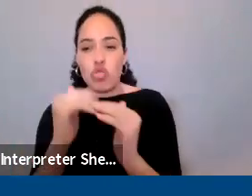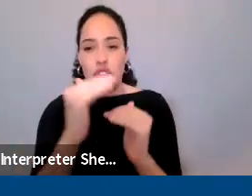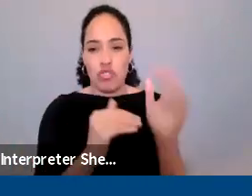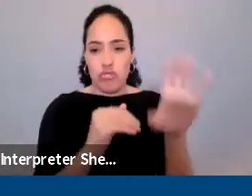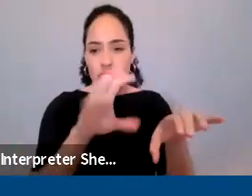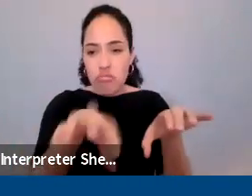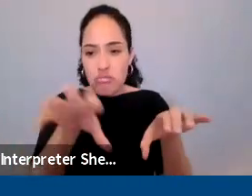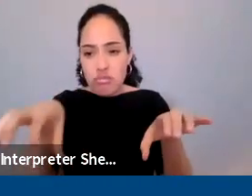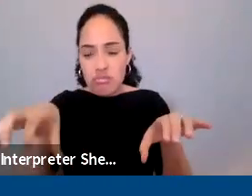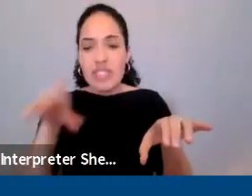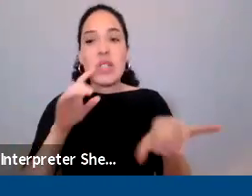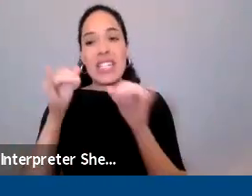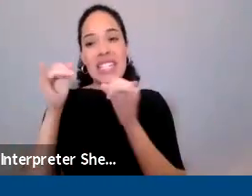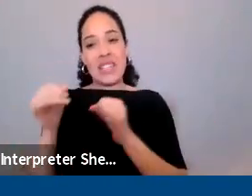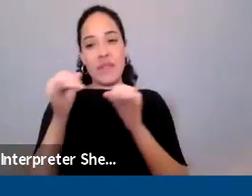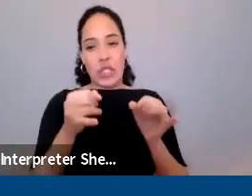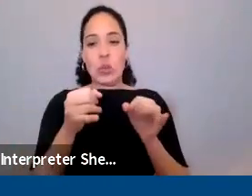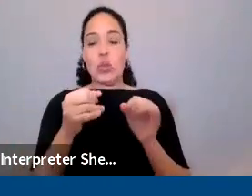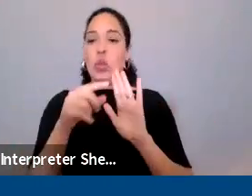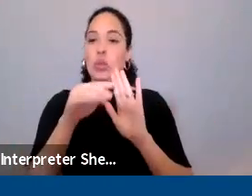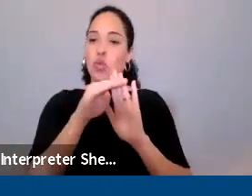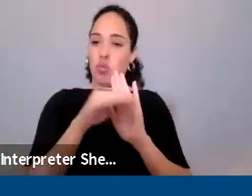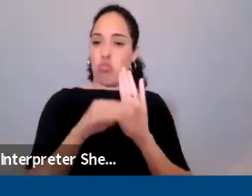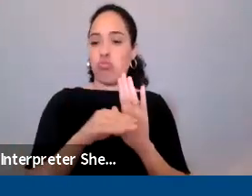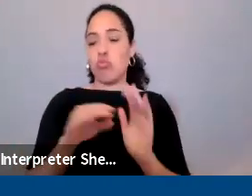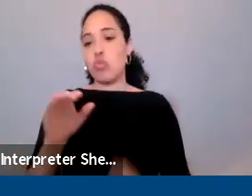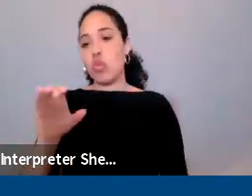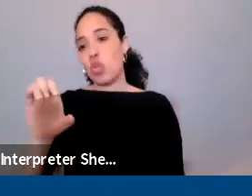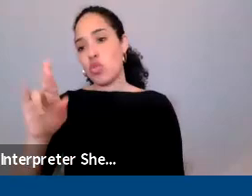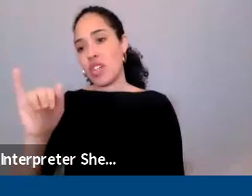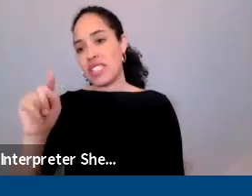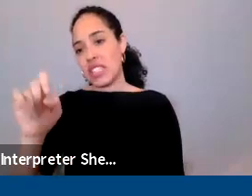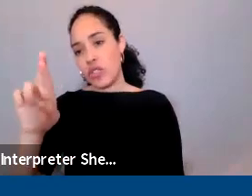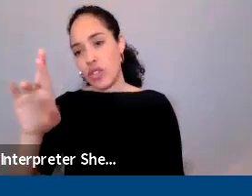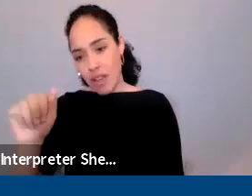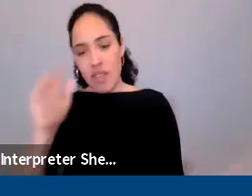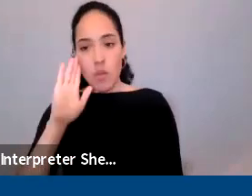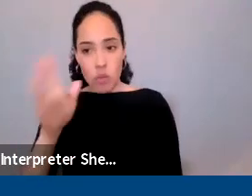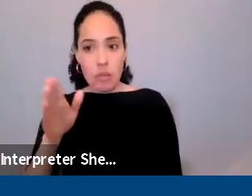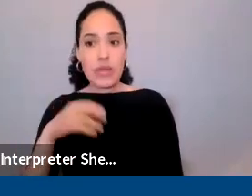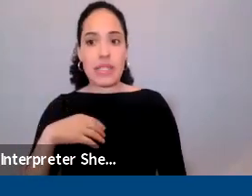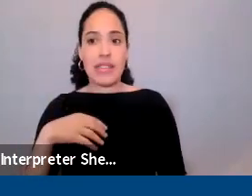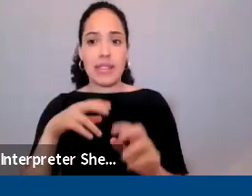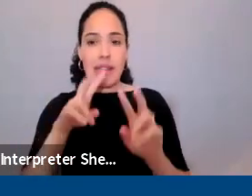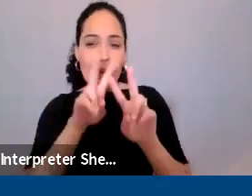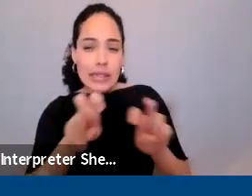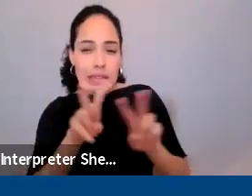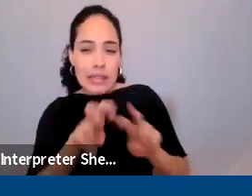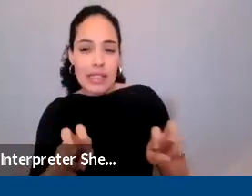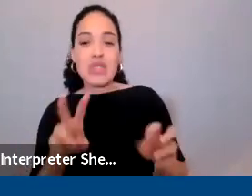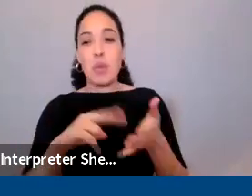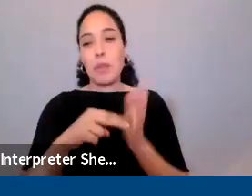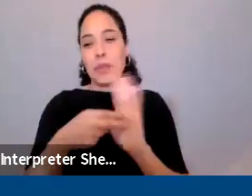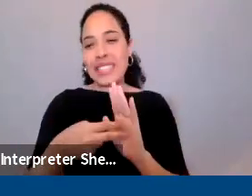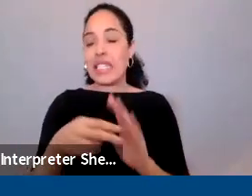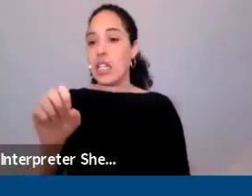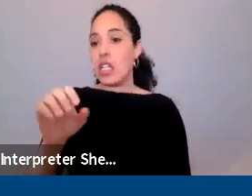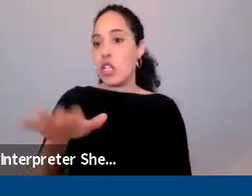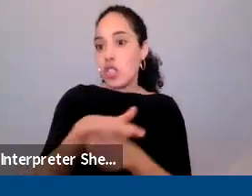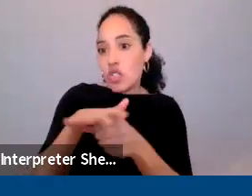longer you're in a certain flood zone, such as zone A or zone AE or zone X.